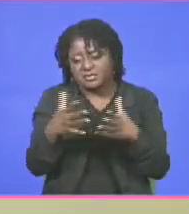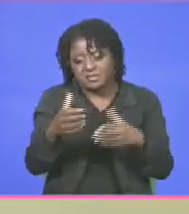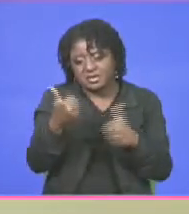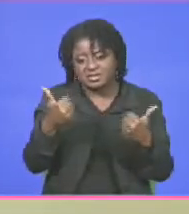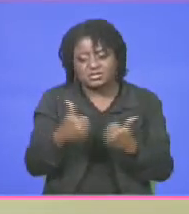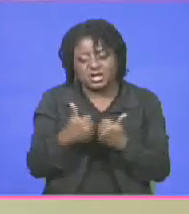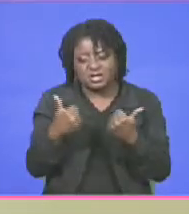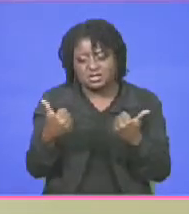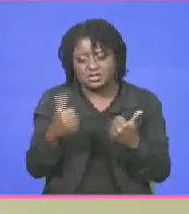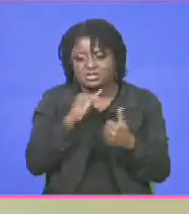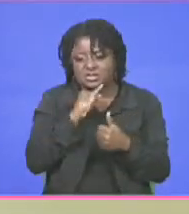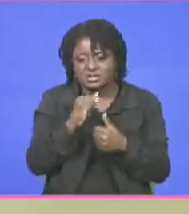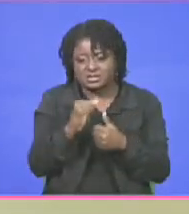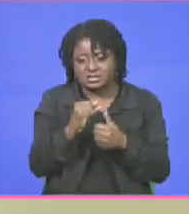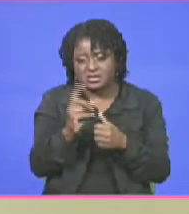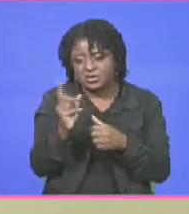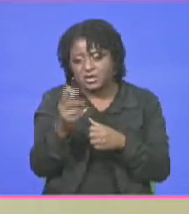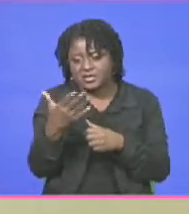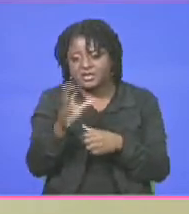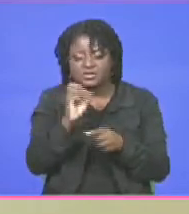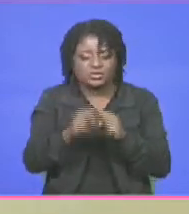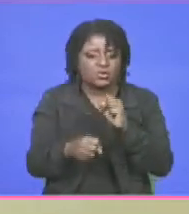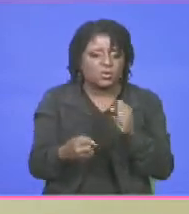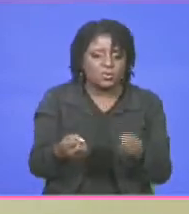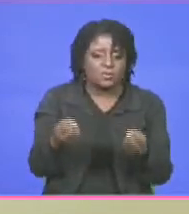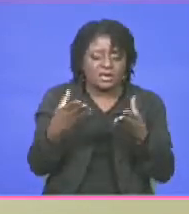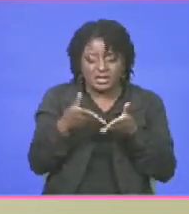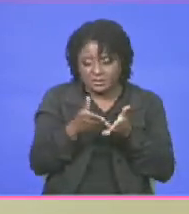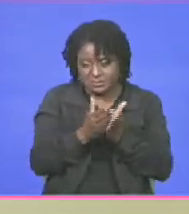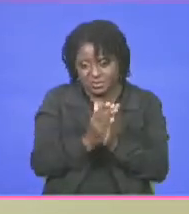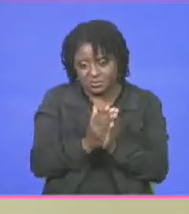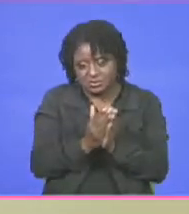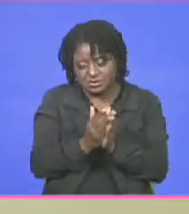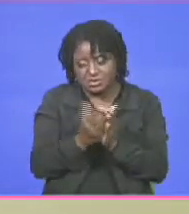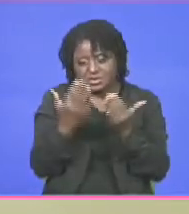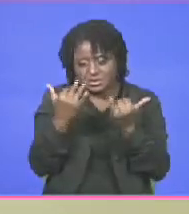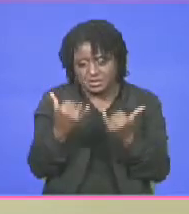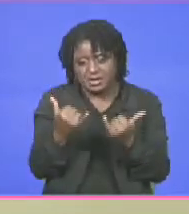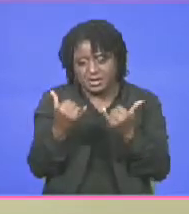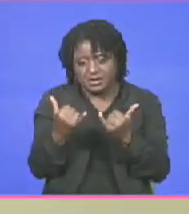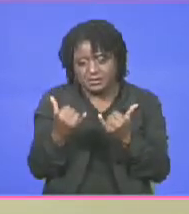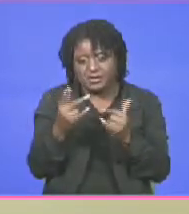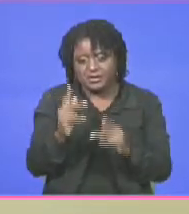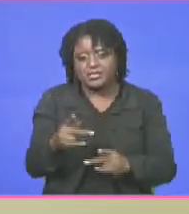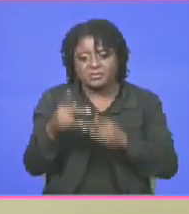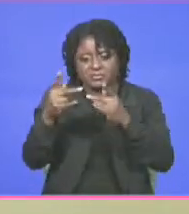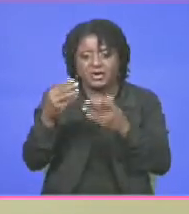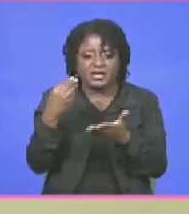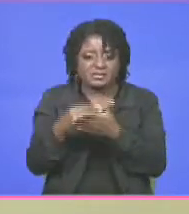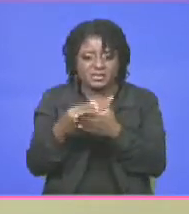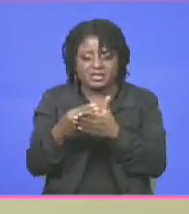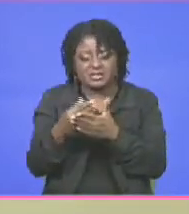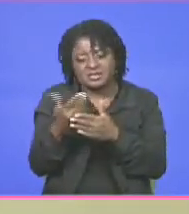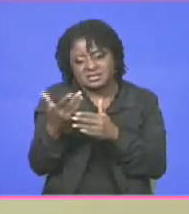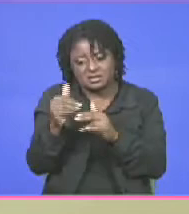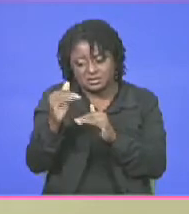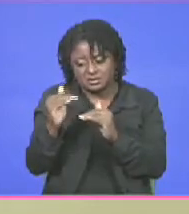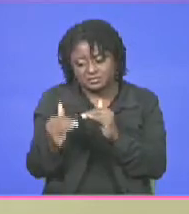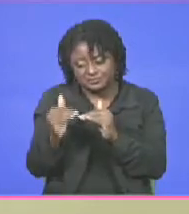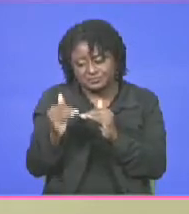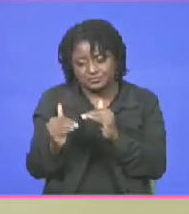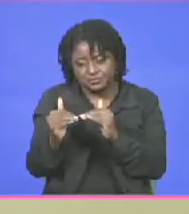challenge is where there's so many boats. Now the prize monies are a bit down,